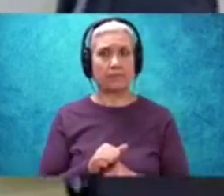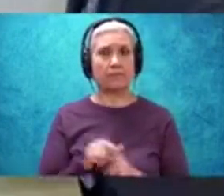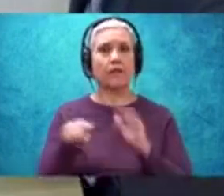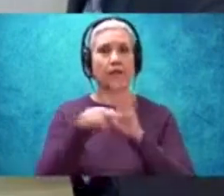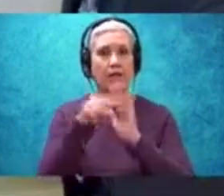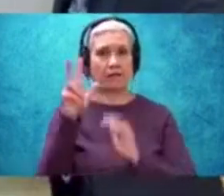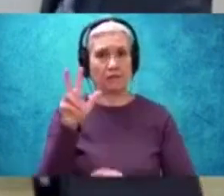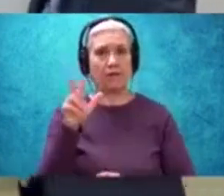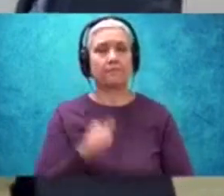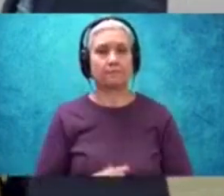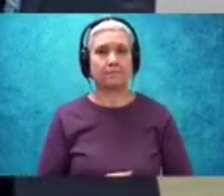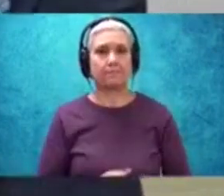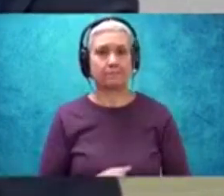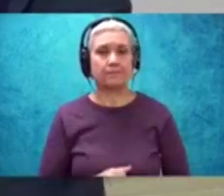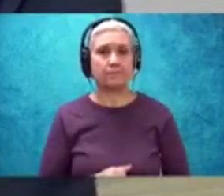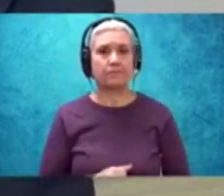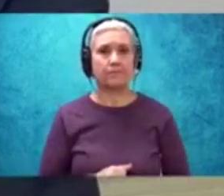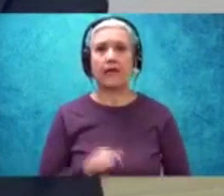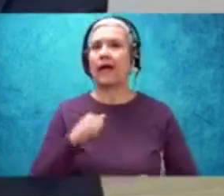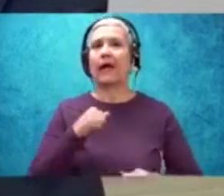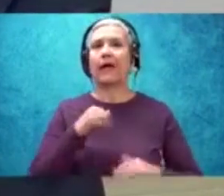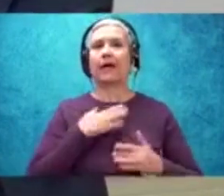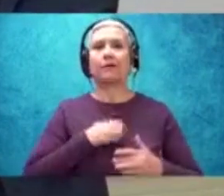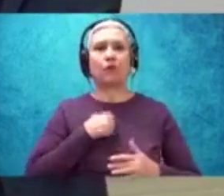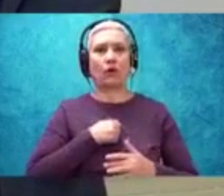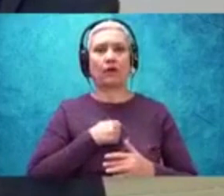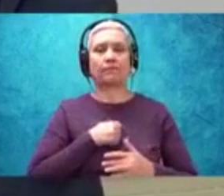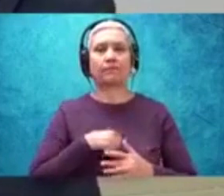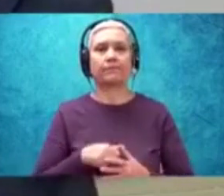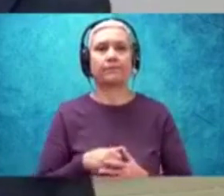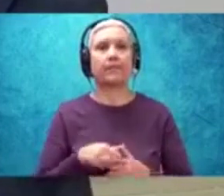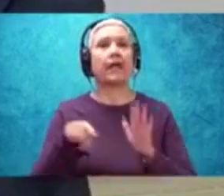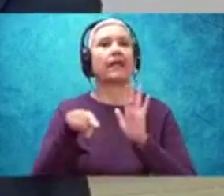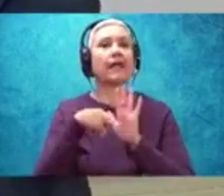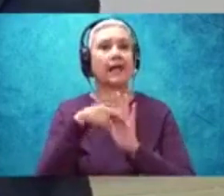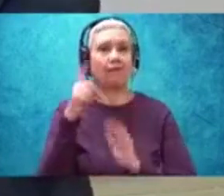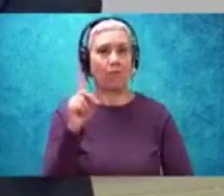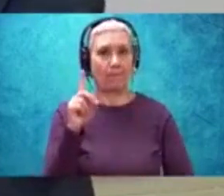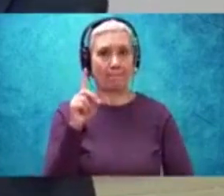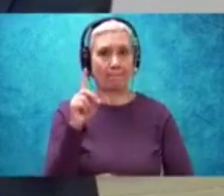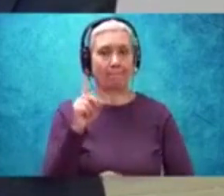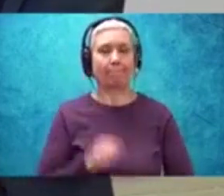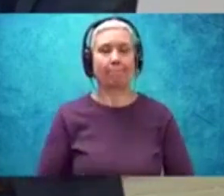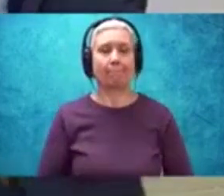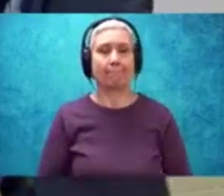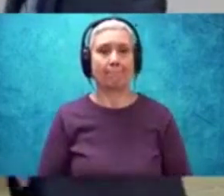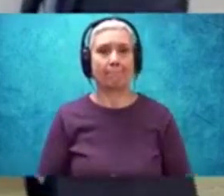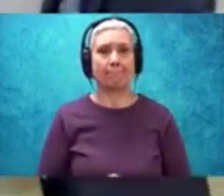negative 3. Oh, excuse me. This should be a negative 1.